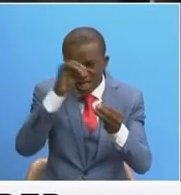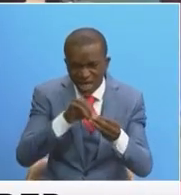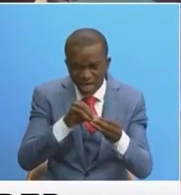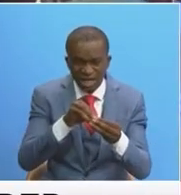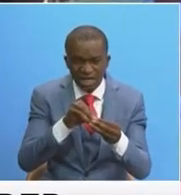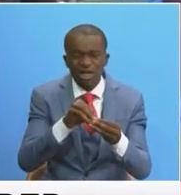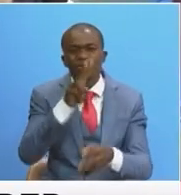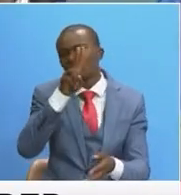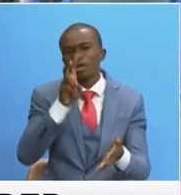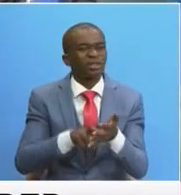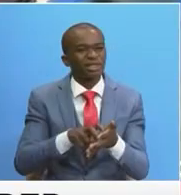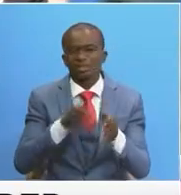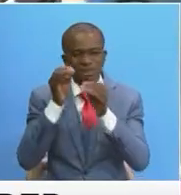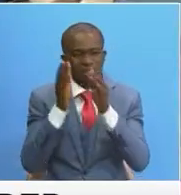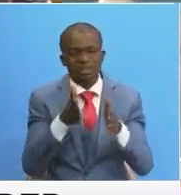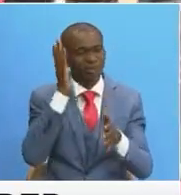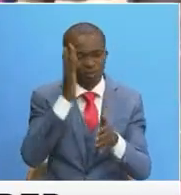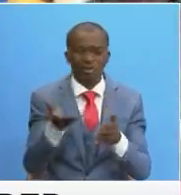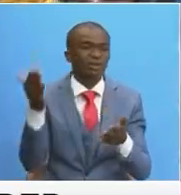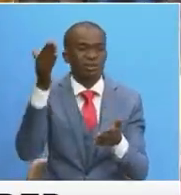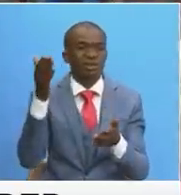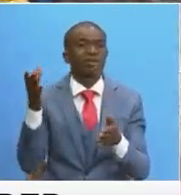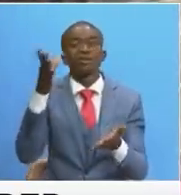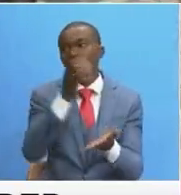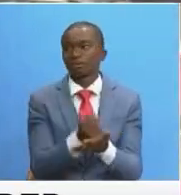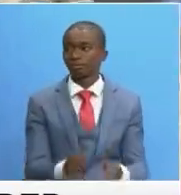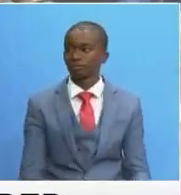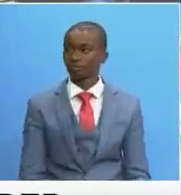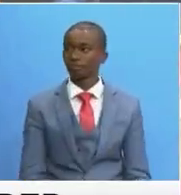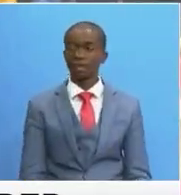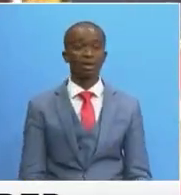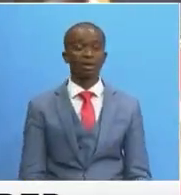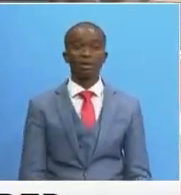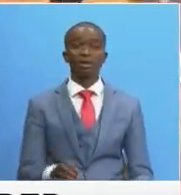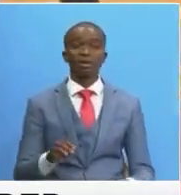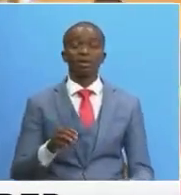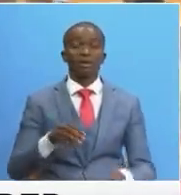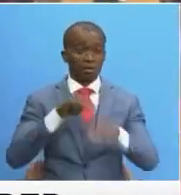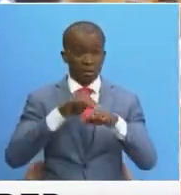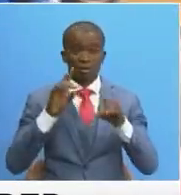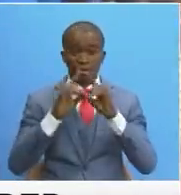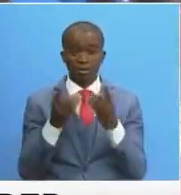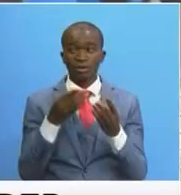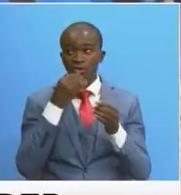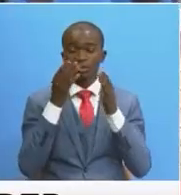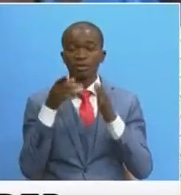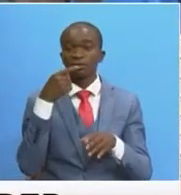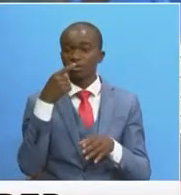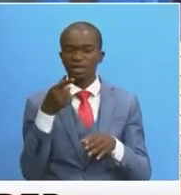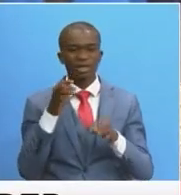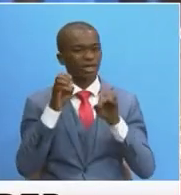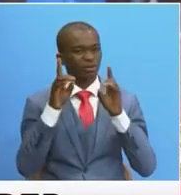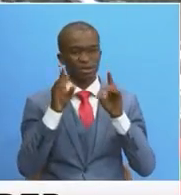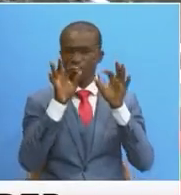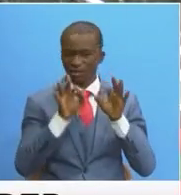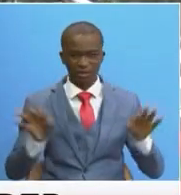2025. Mongo District Education Board Secretary Ilutombili Simba says education is the mother of all professions and that Mongo District